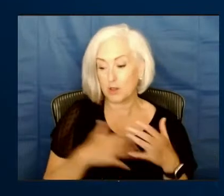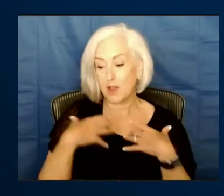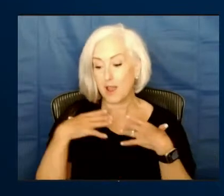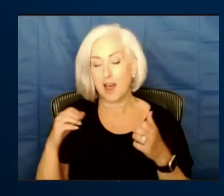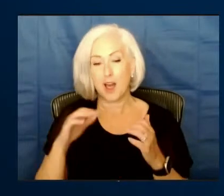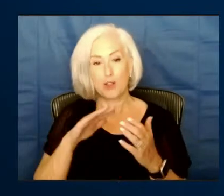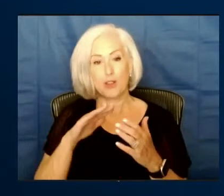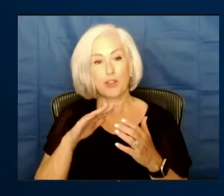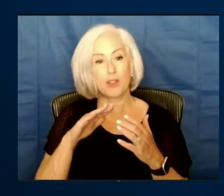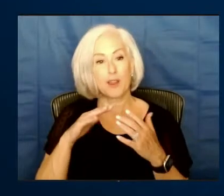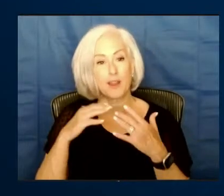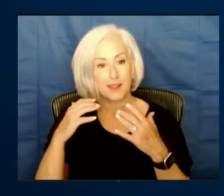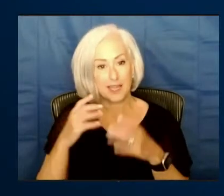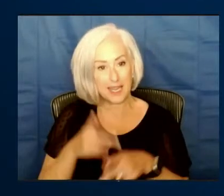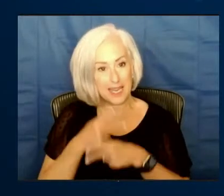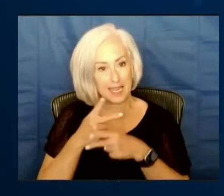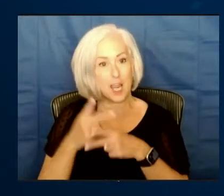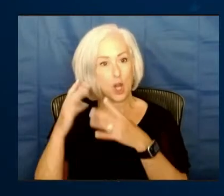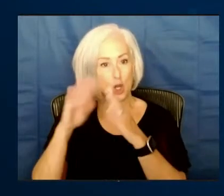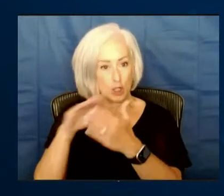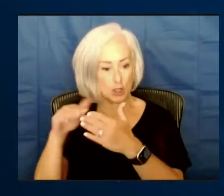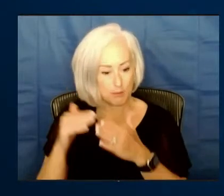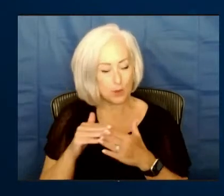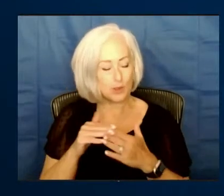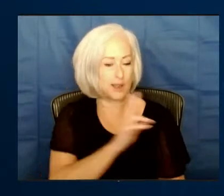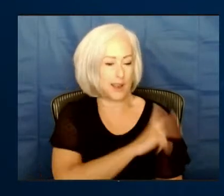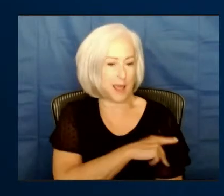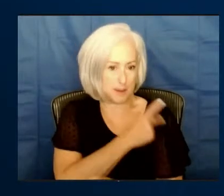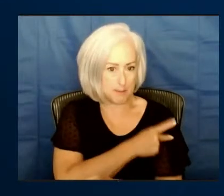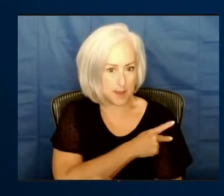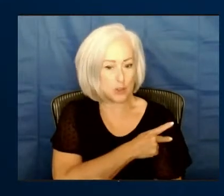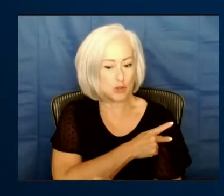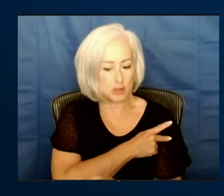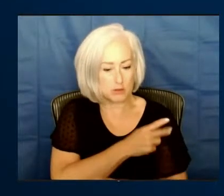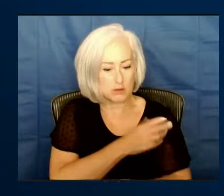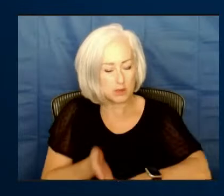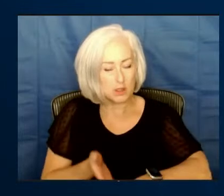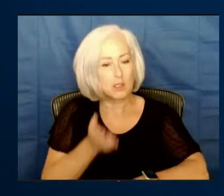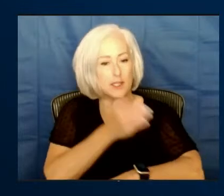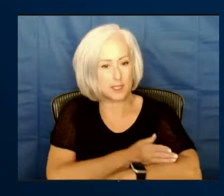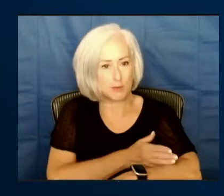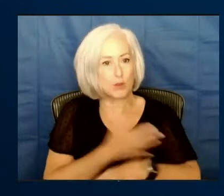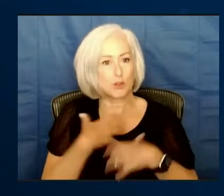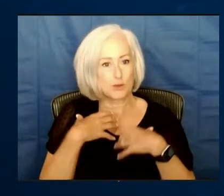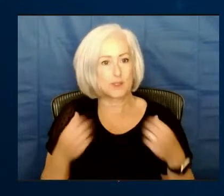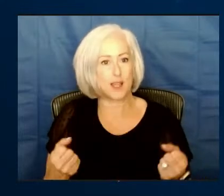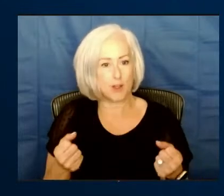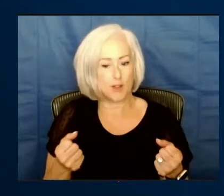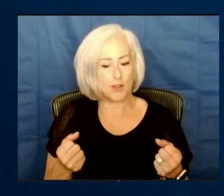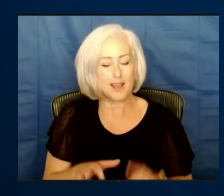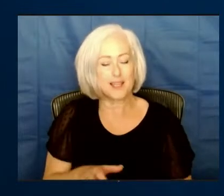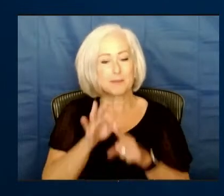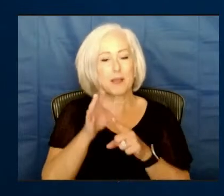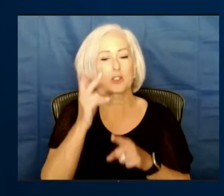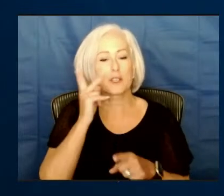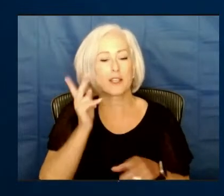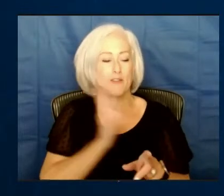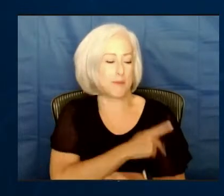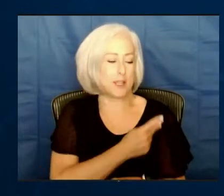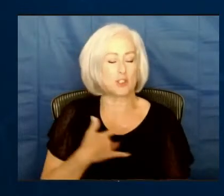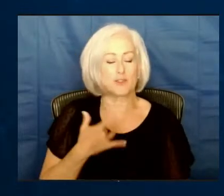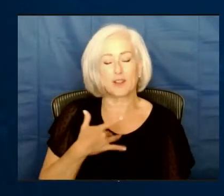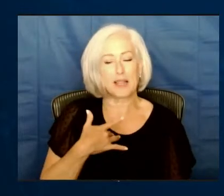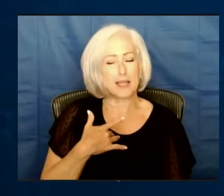patients feel like they actually have an advocate, as opposed to somebody who's looking at them with suspicion or doesn't listen to them. Do we see healthcare disparities in